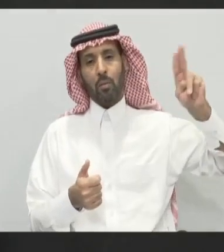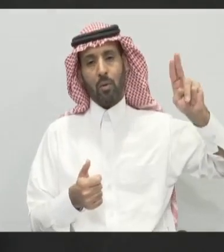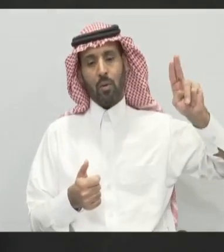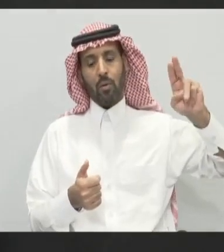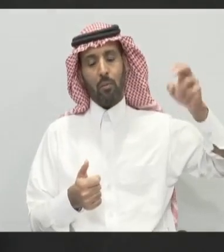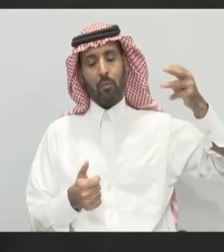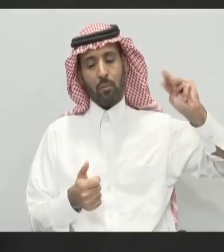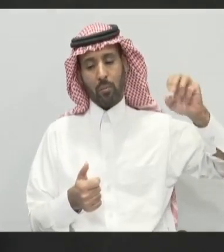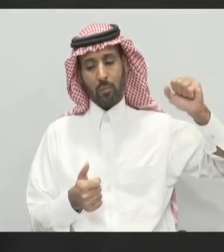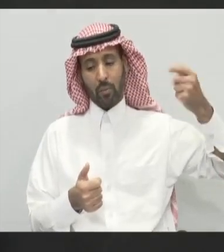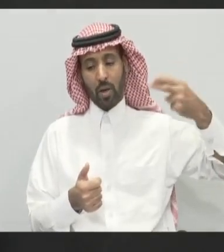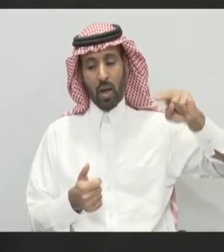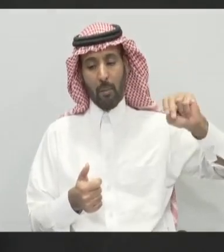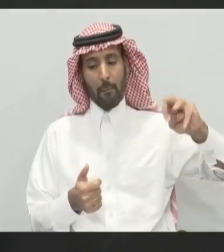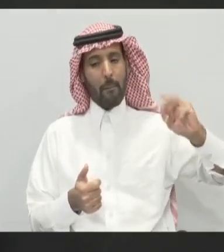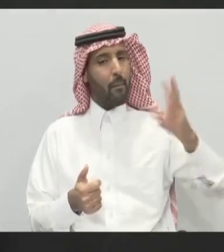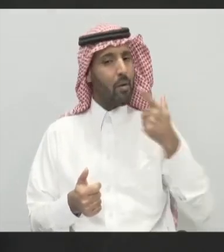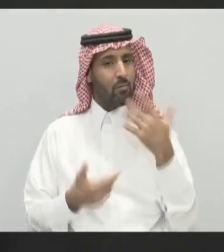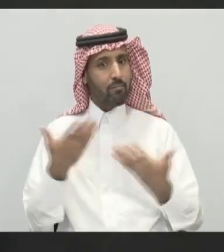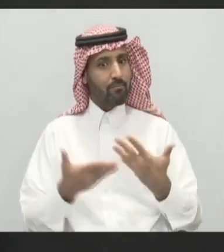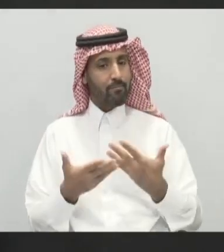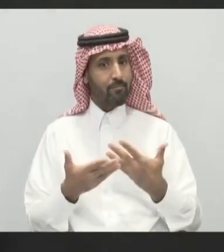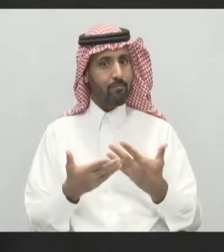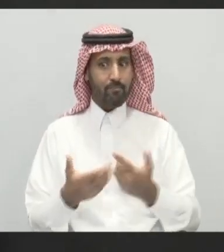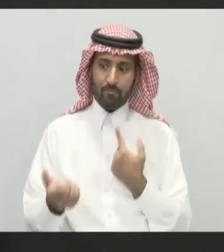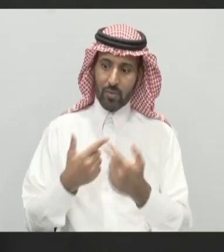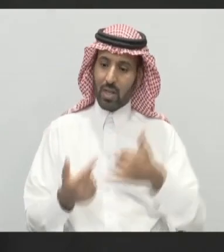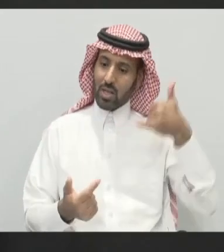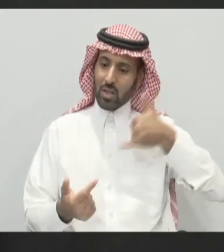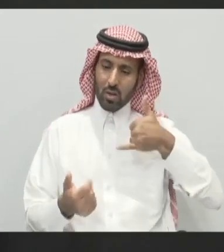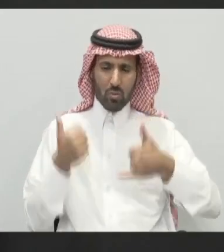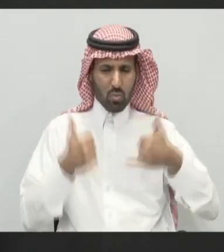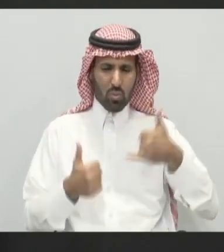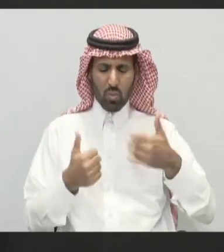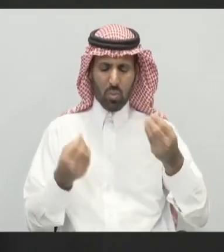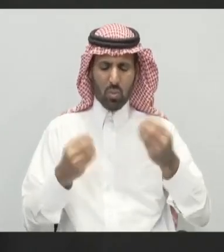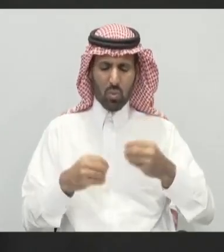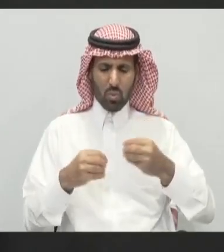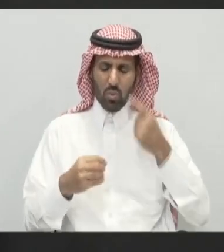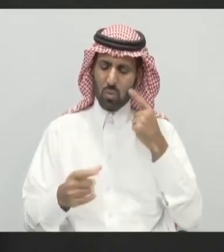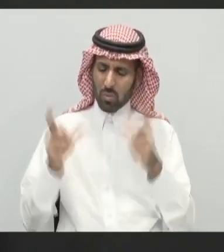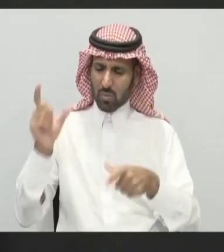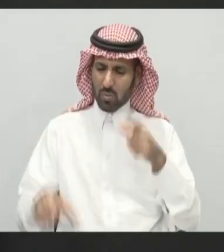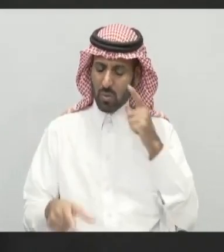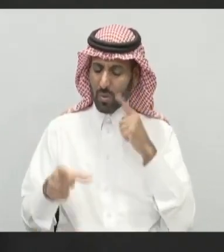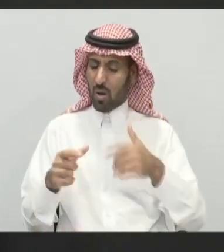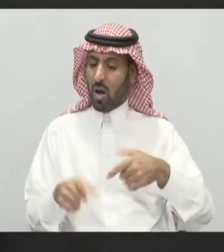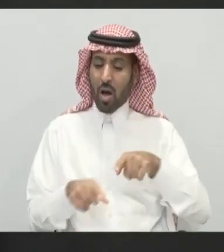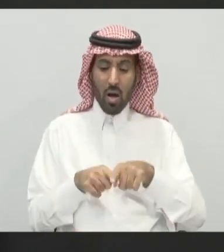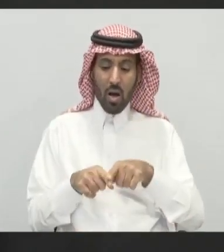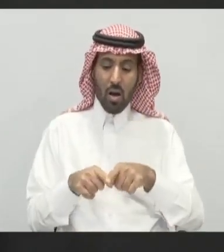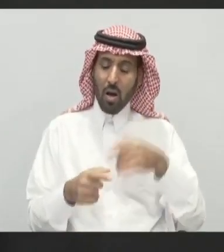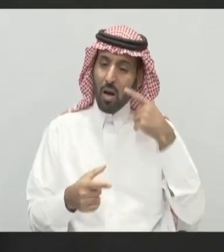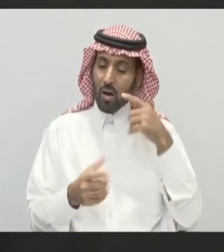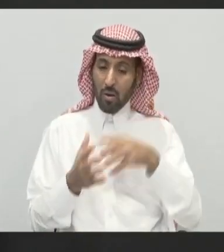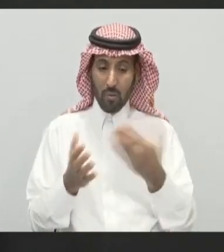reporting the problem. What's wrong with him? He's actually receiving many phone calls from other classmates, not from Hussein, from